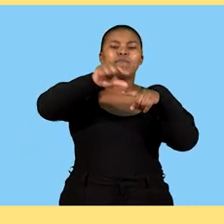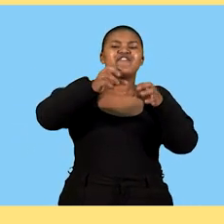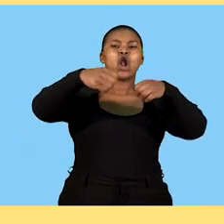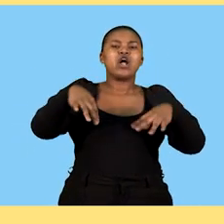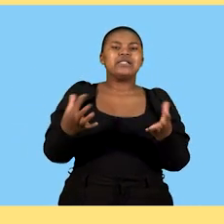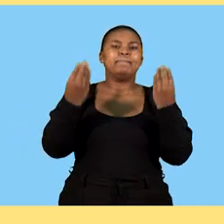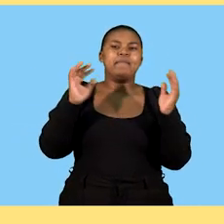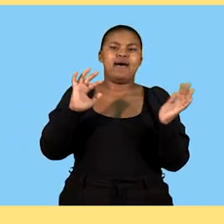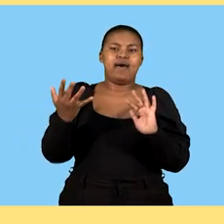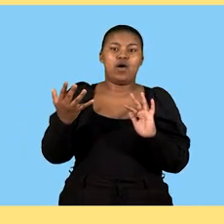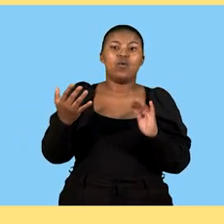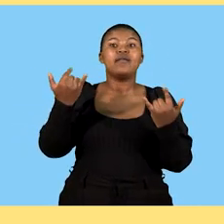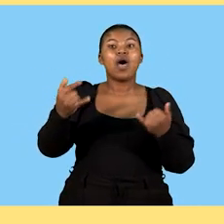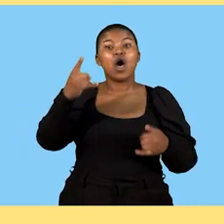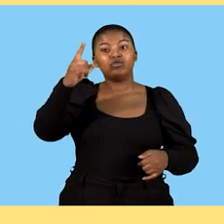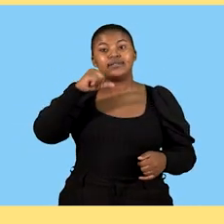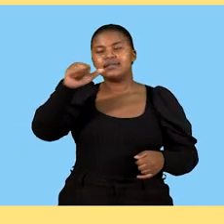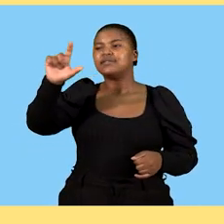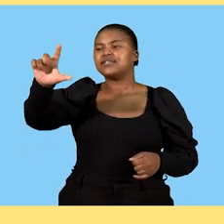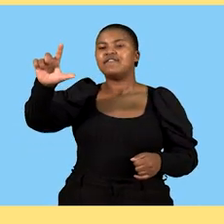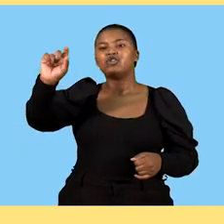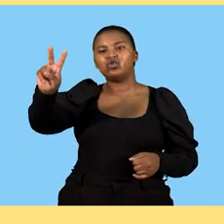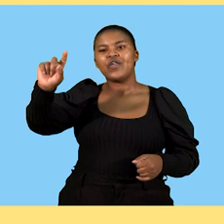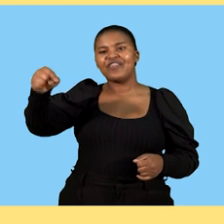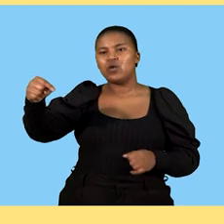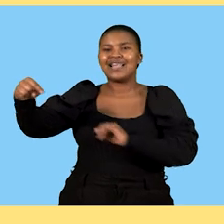will debit it with